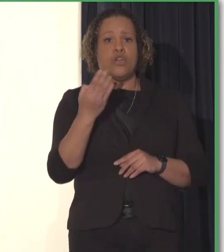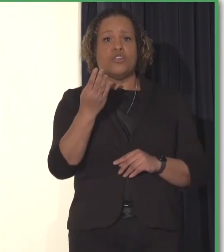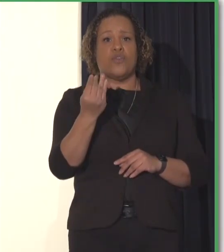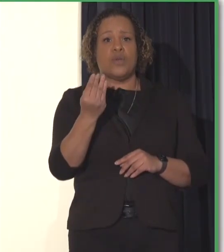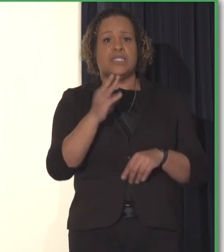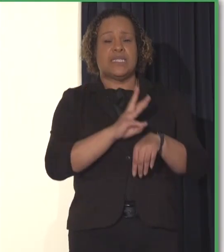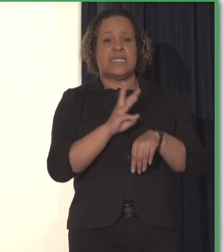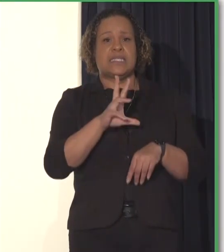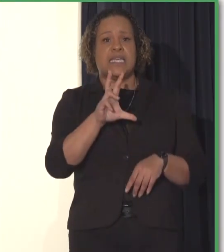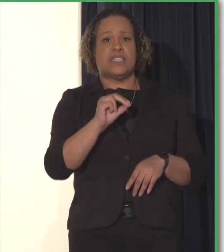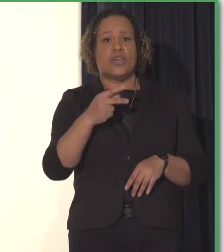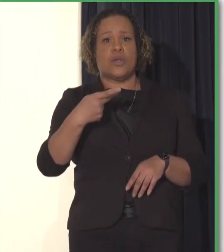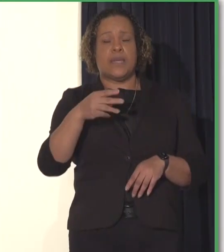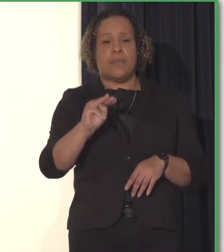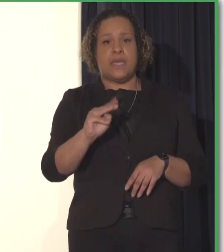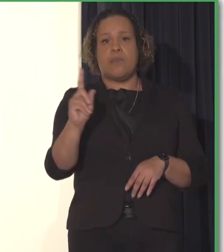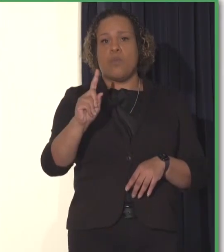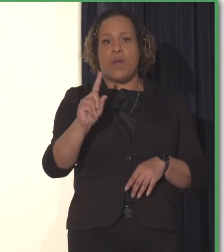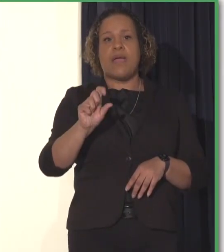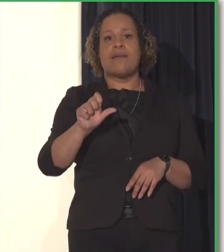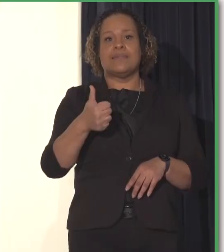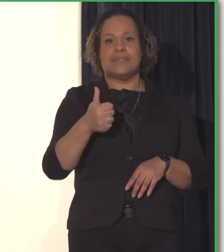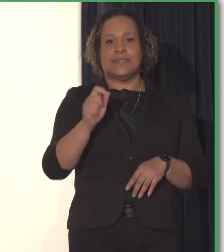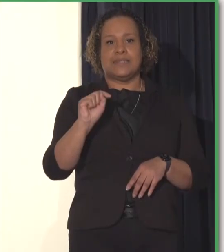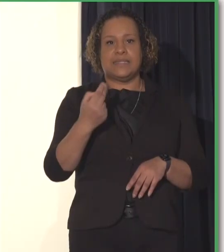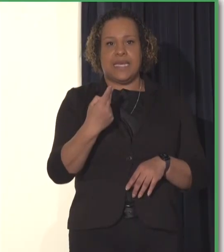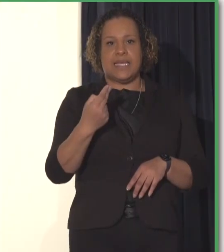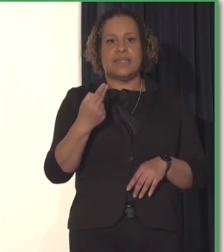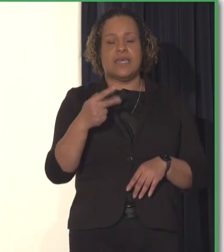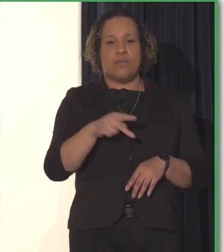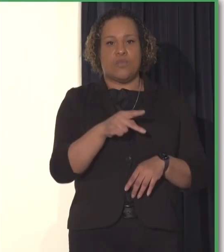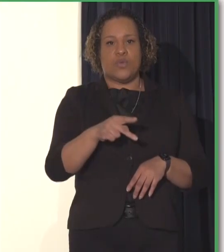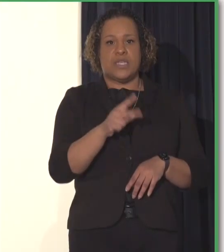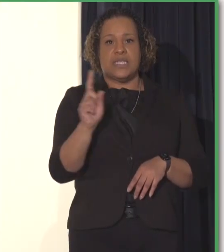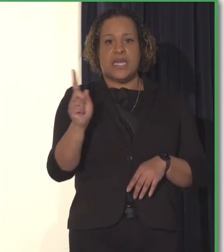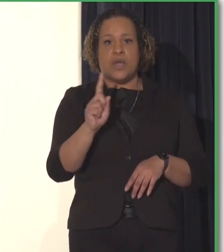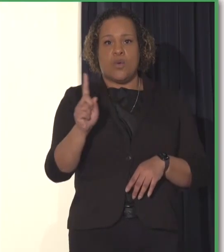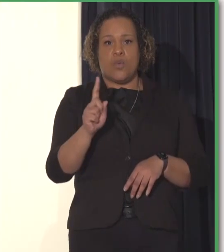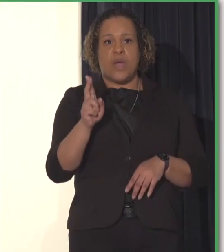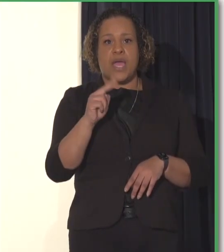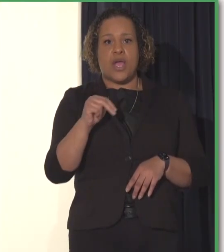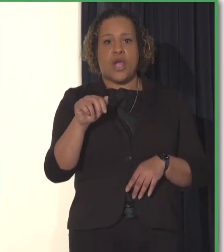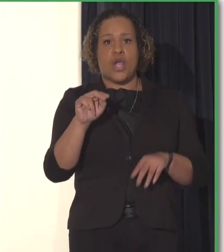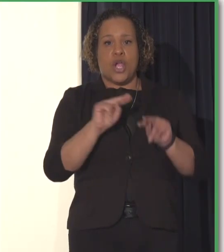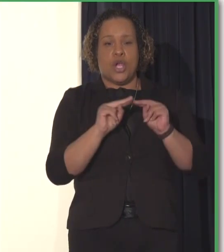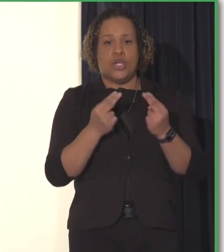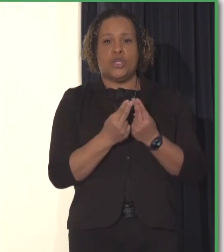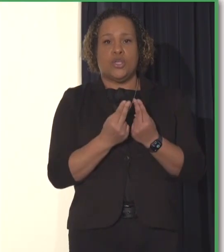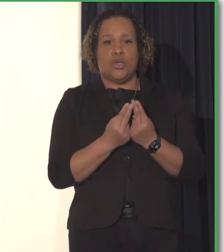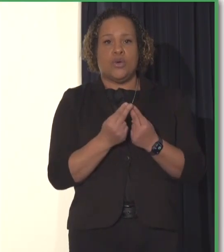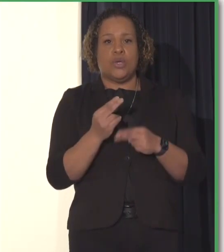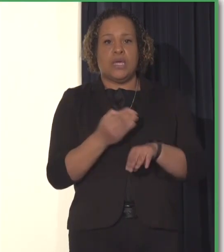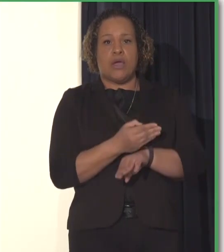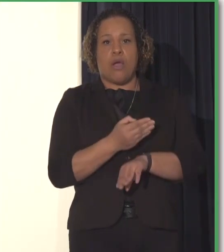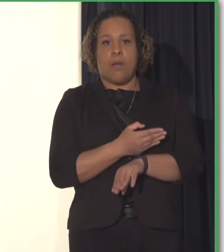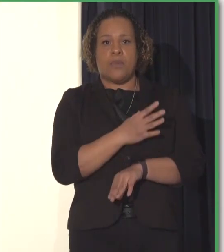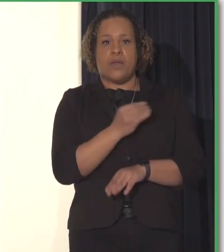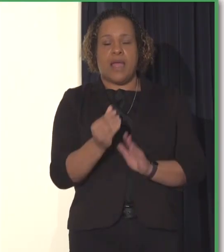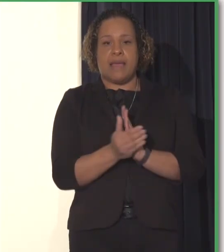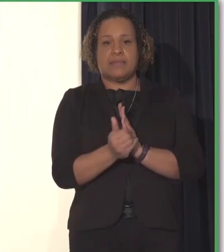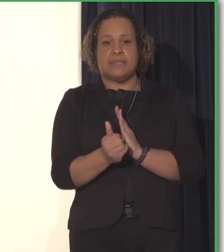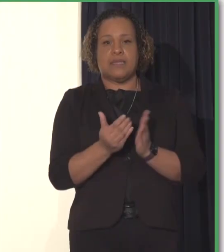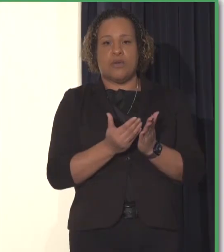in the 10th precinct at Union Carpenters and Millwright Skill Training Center, which is located at